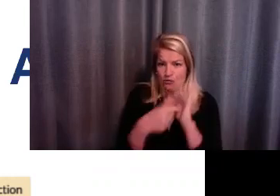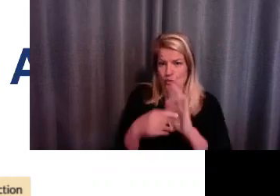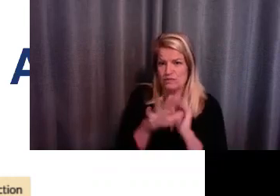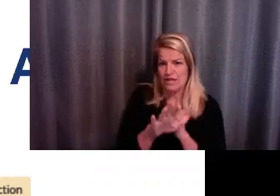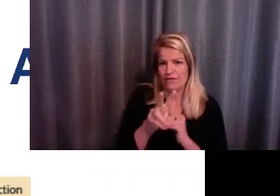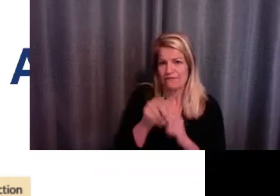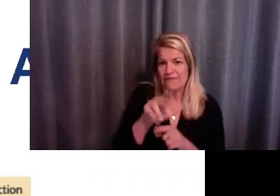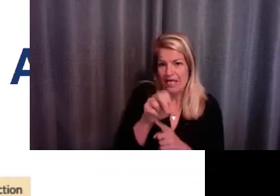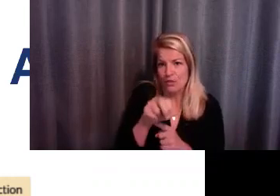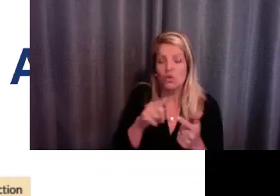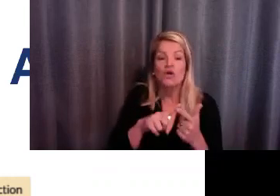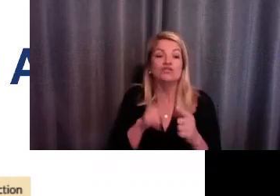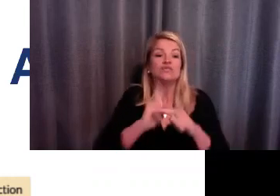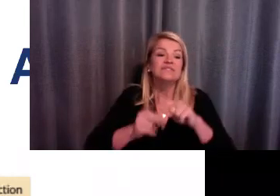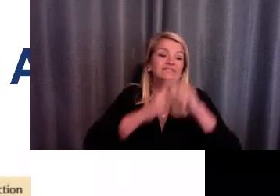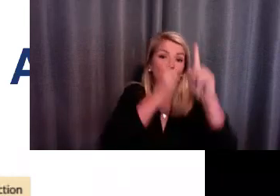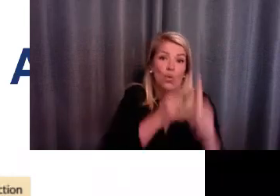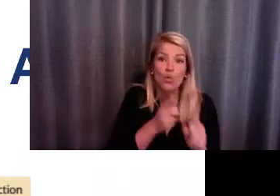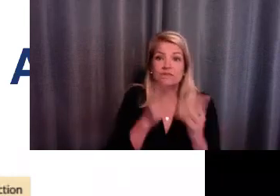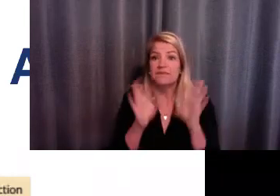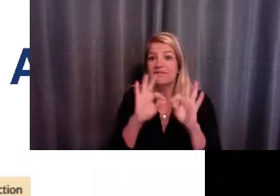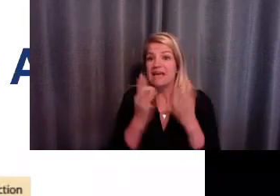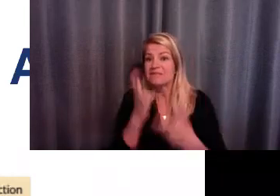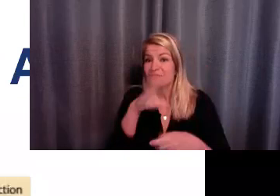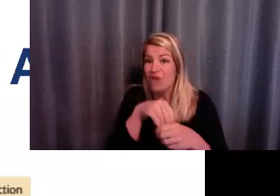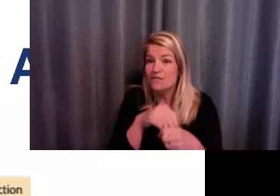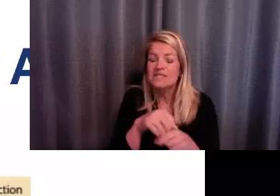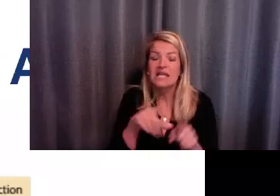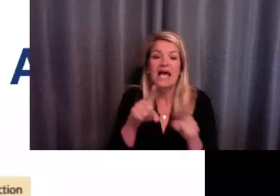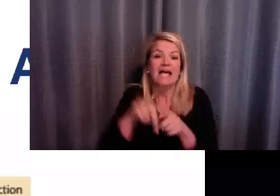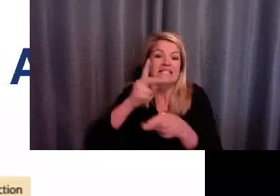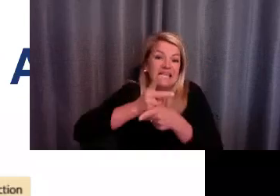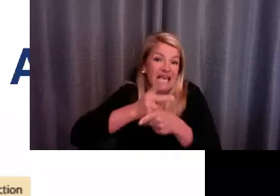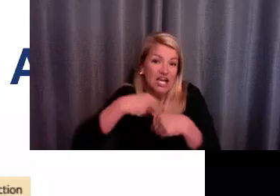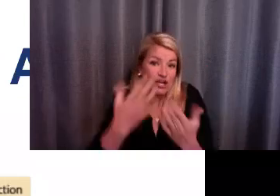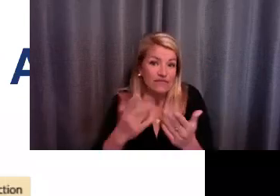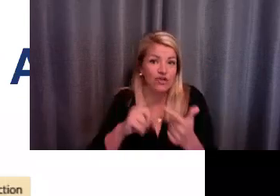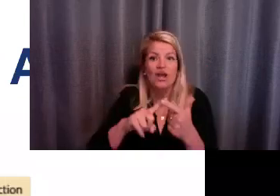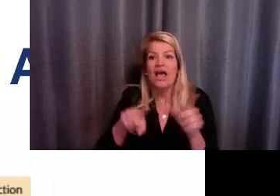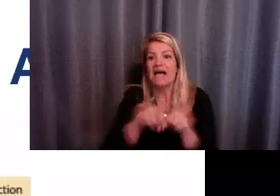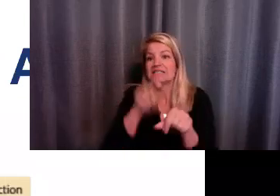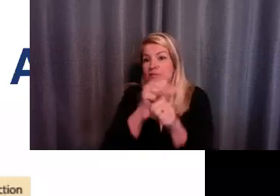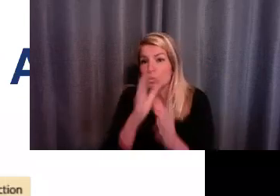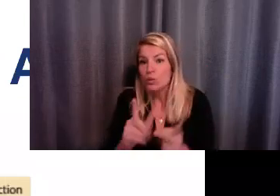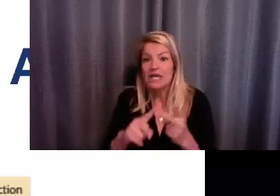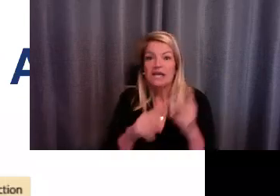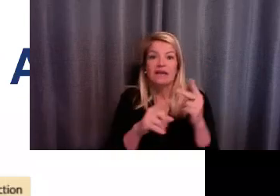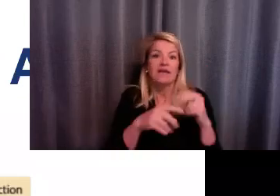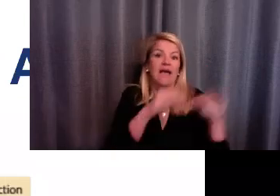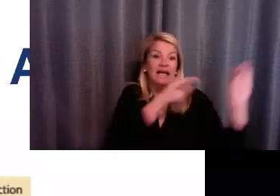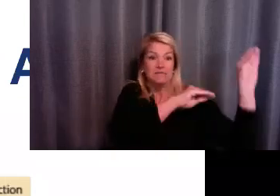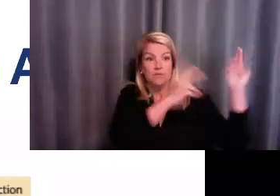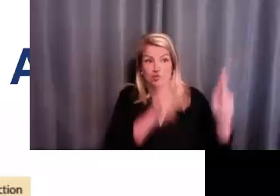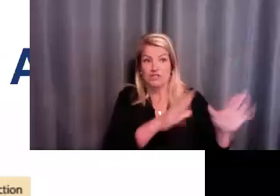types of roles families might be participating in as a caregiver, as an employee, as an immigrant in the US,